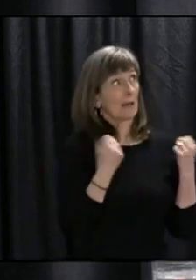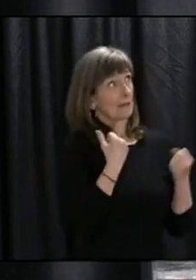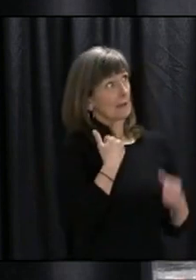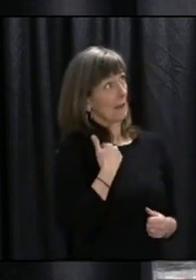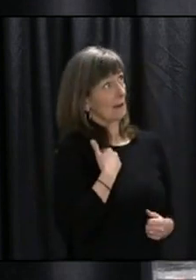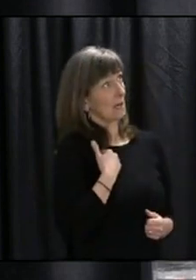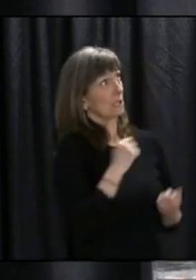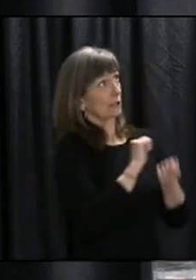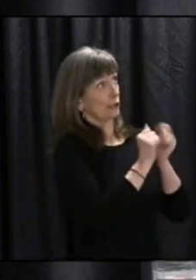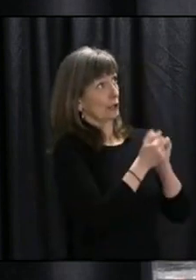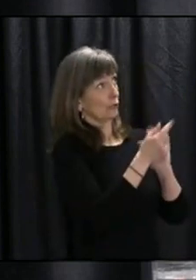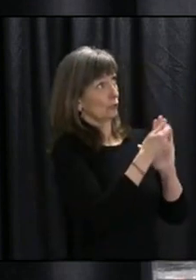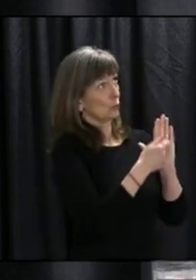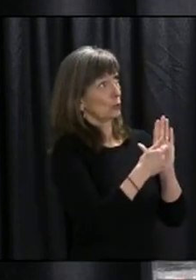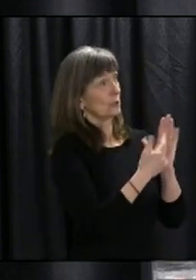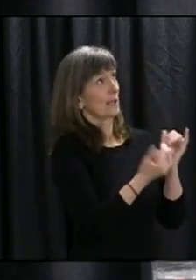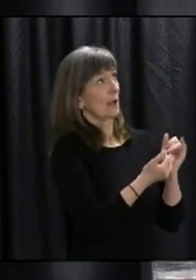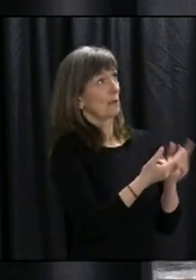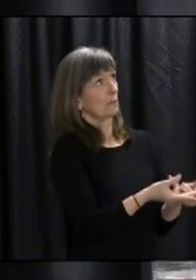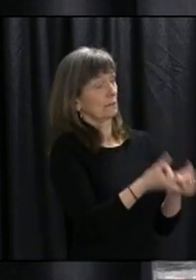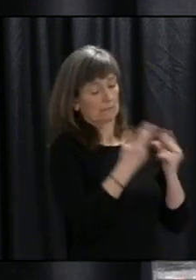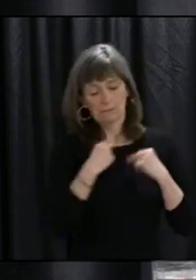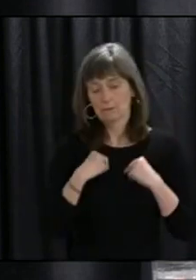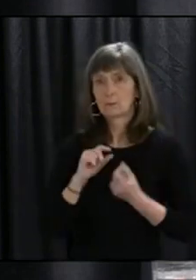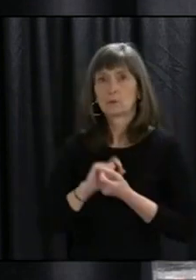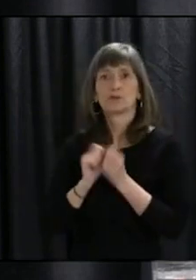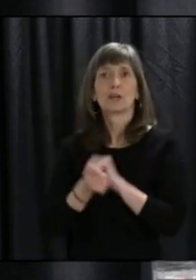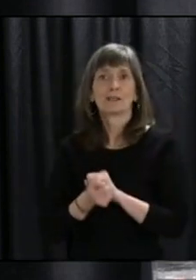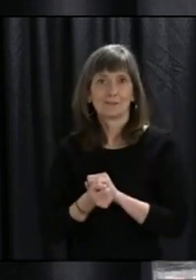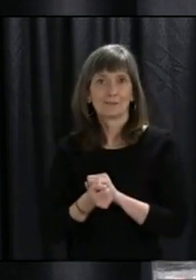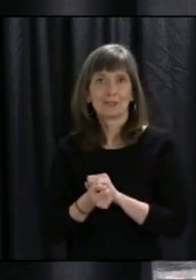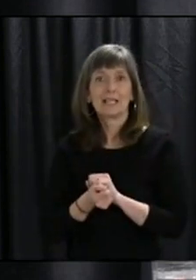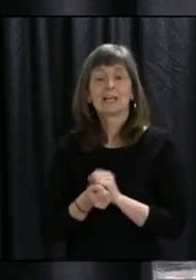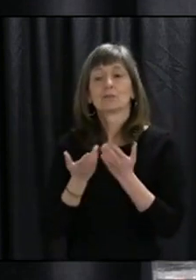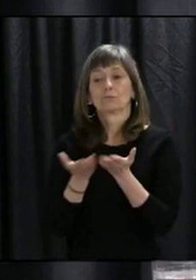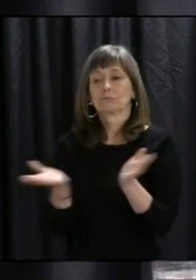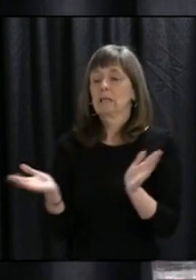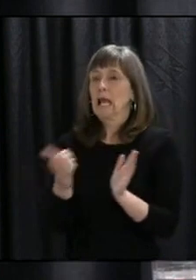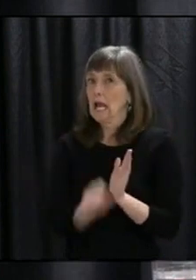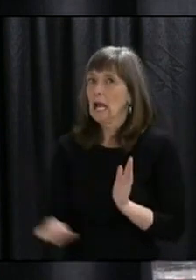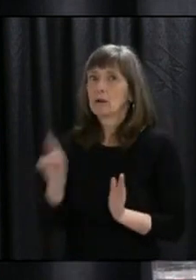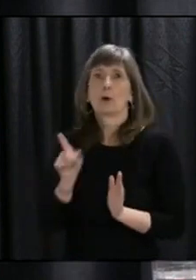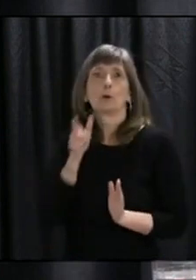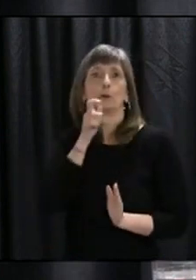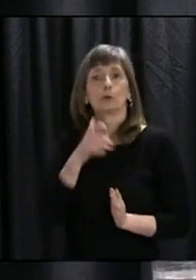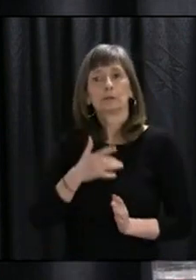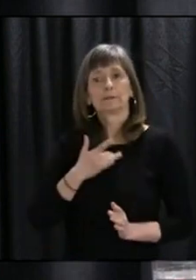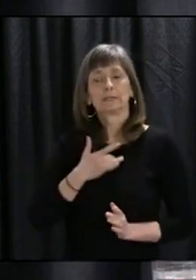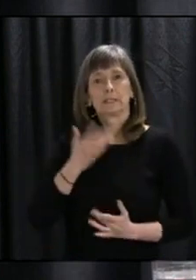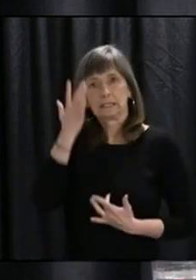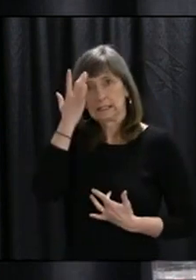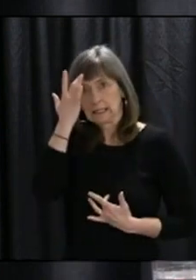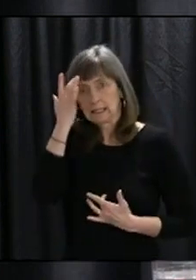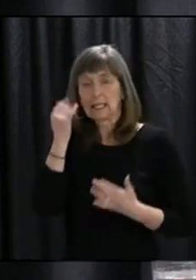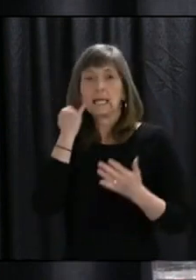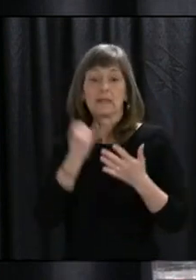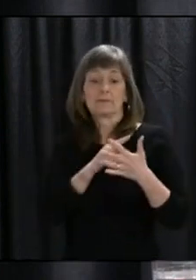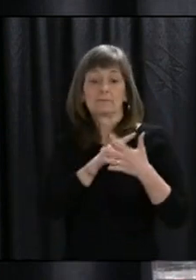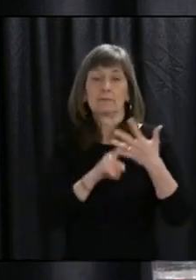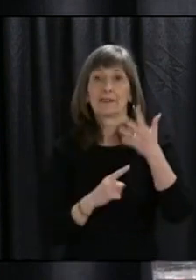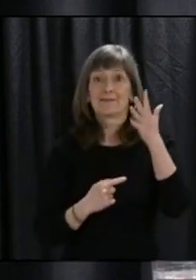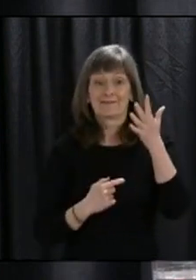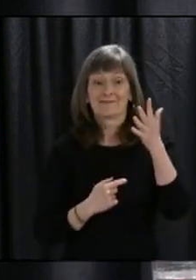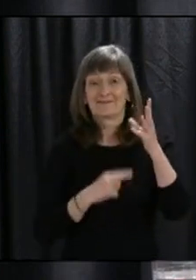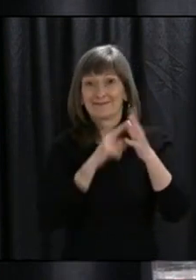is we are now going to really broaden it to anybody who has any two of the list of symptoms